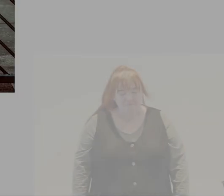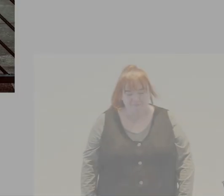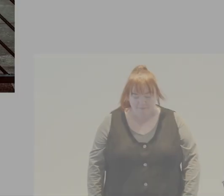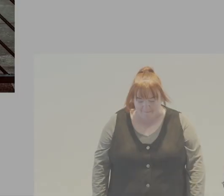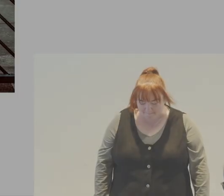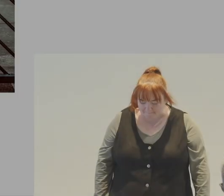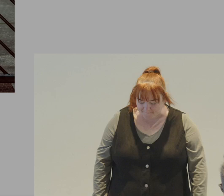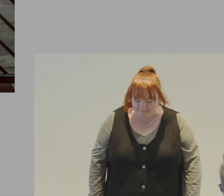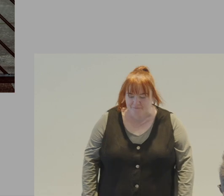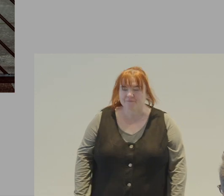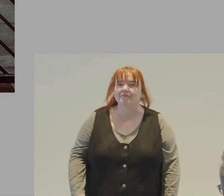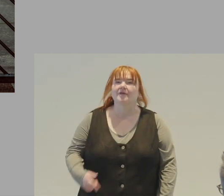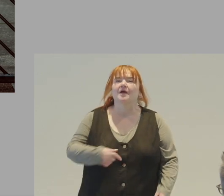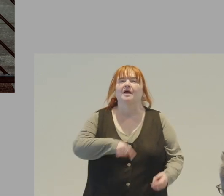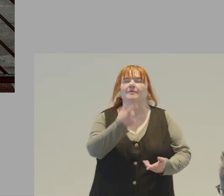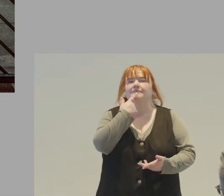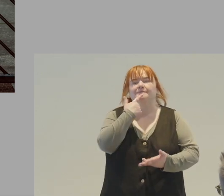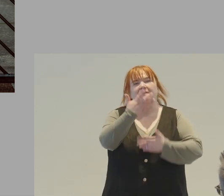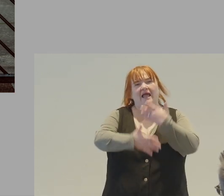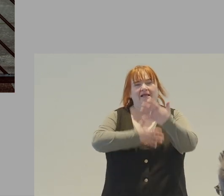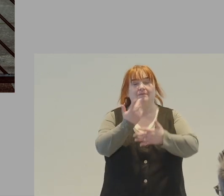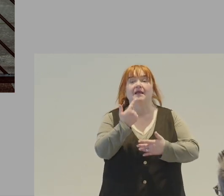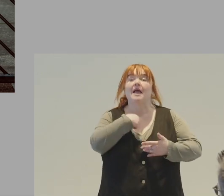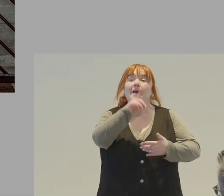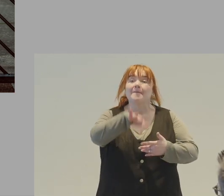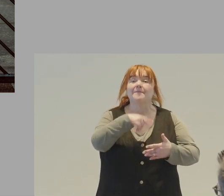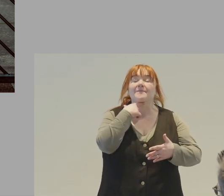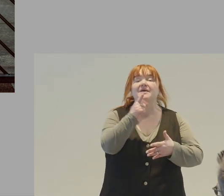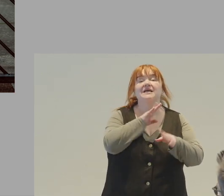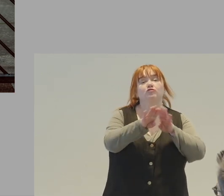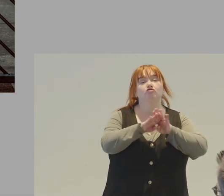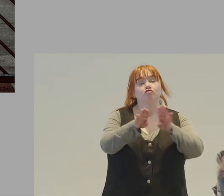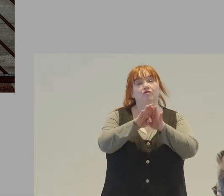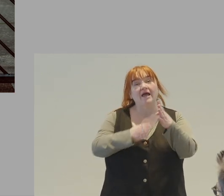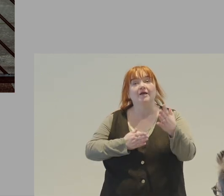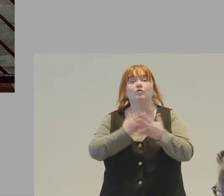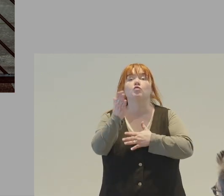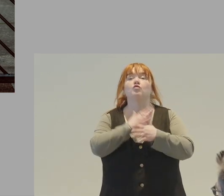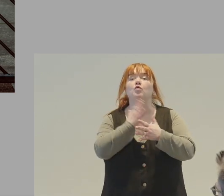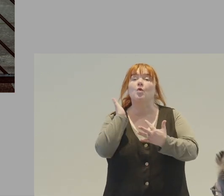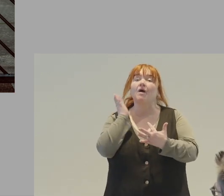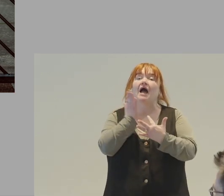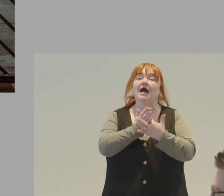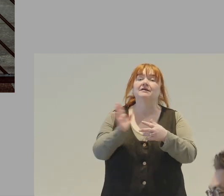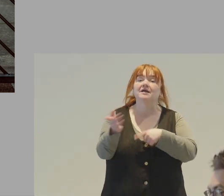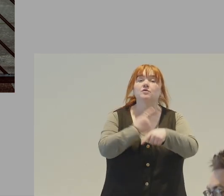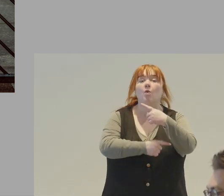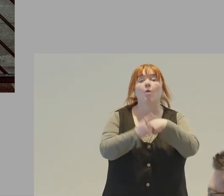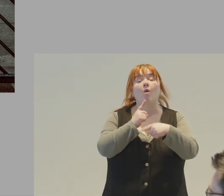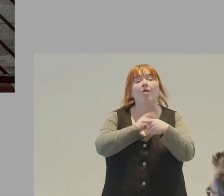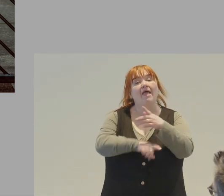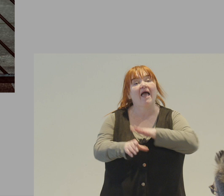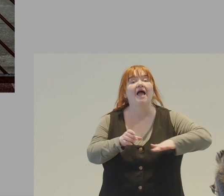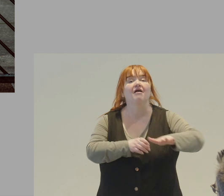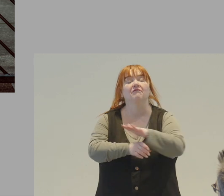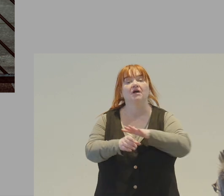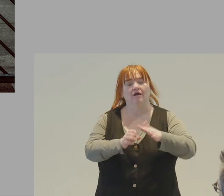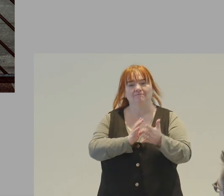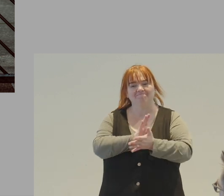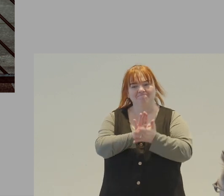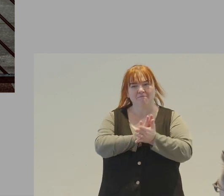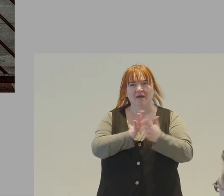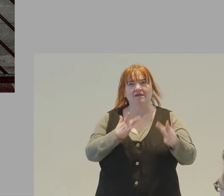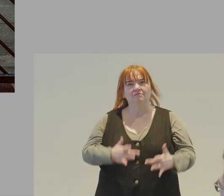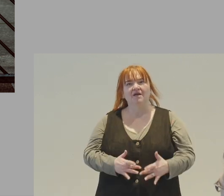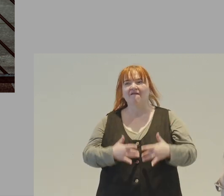Being on the Access All Areas train journey has brought me to more